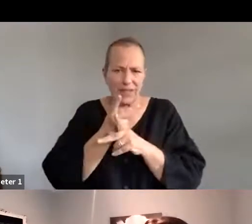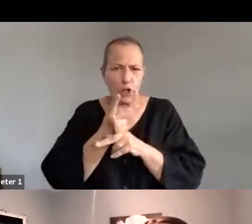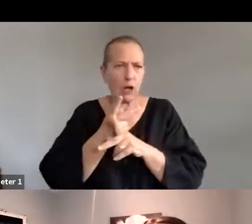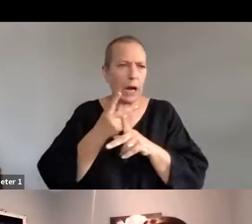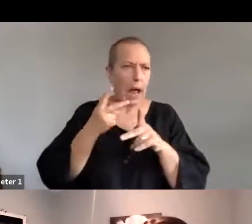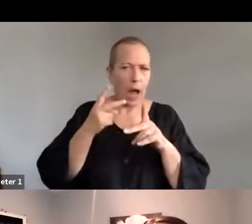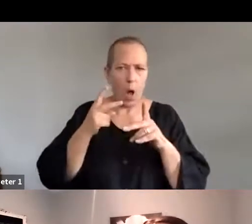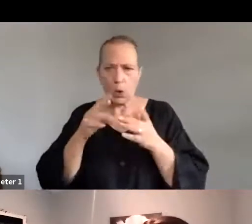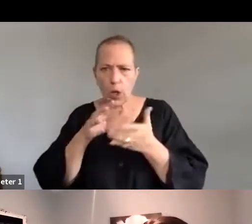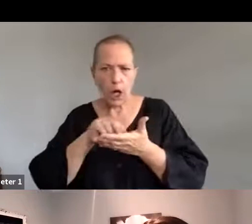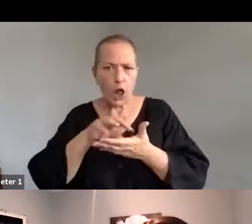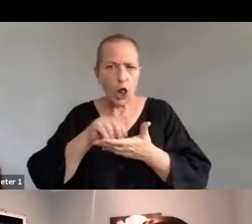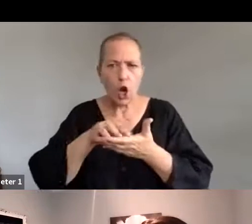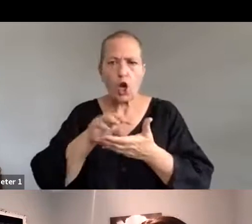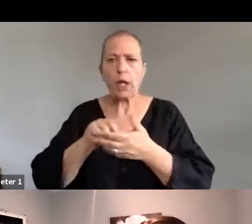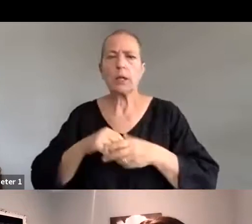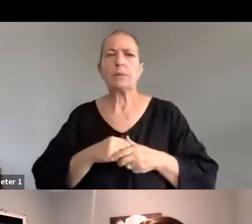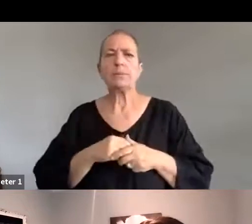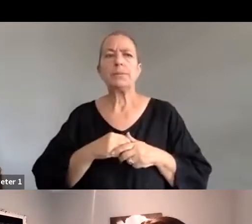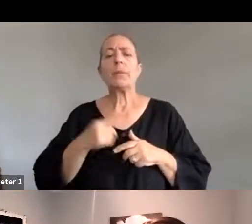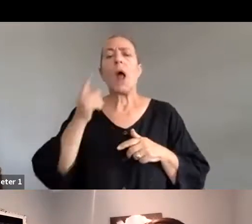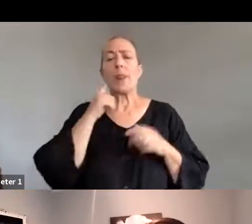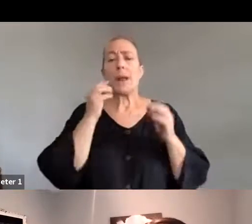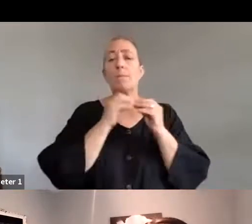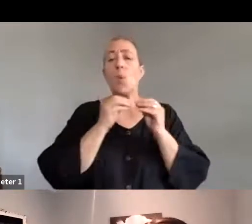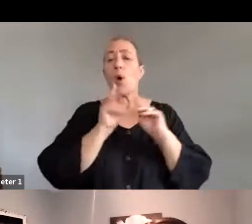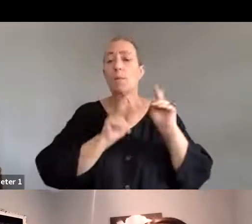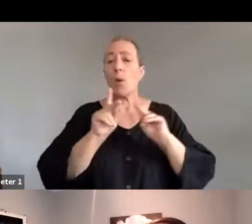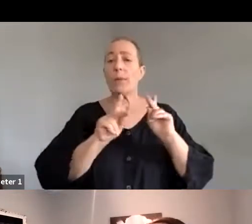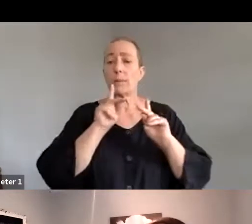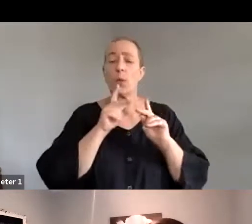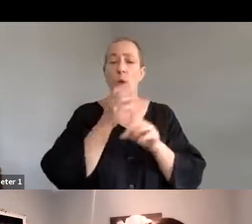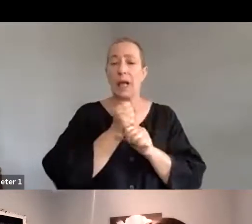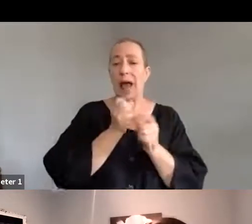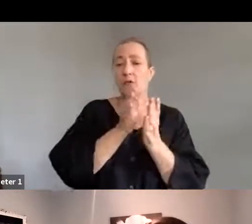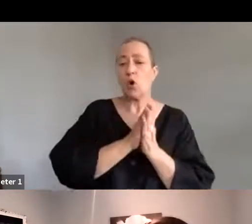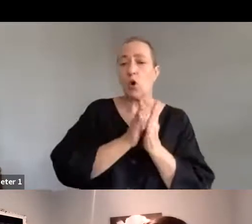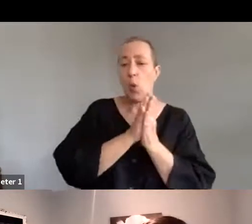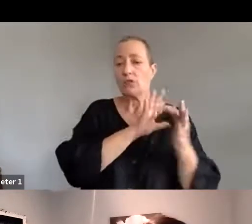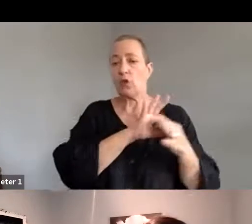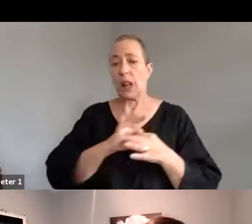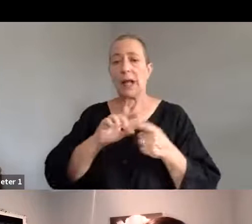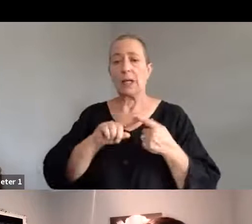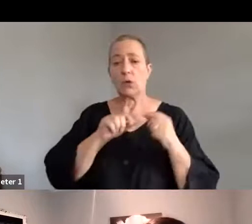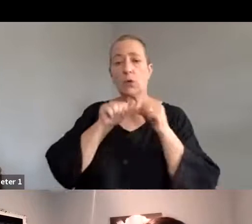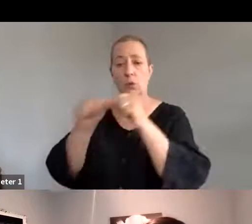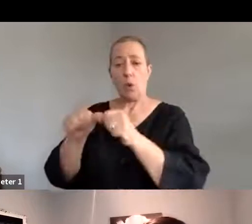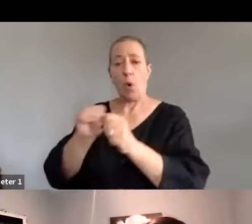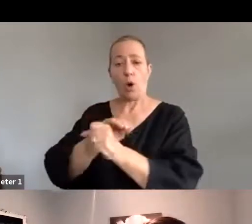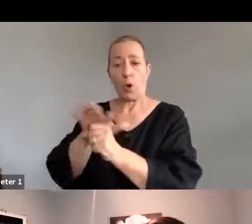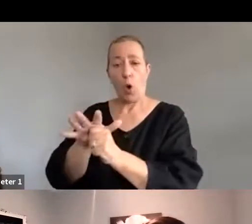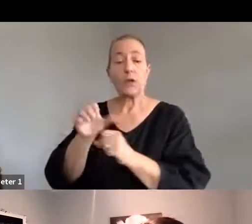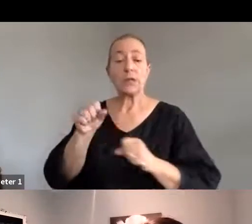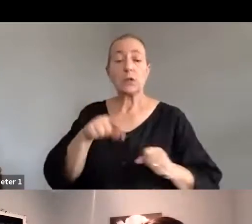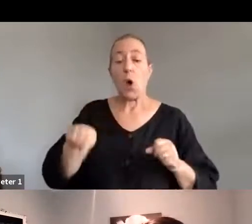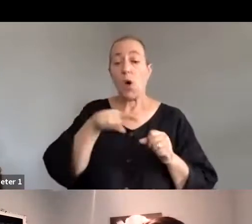of employers are going to start receiving requests around long COVID. And so I think that if you are someone who is experiencing the effects of long